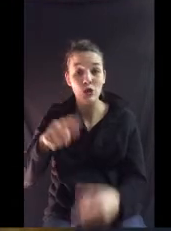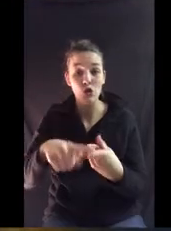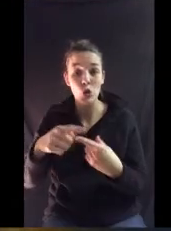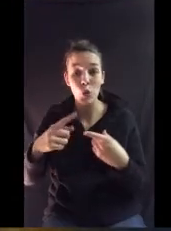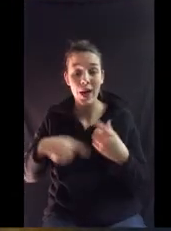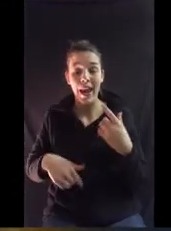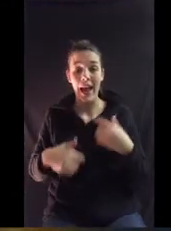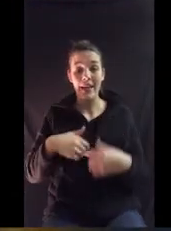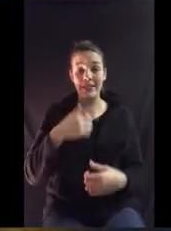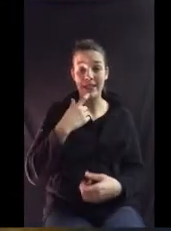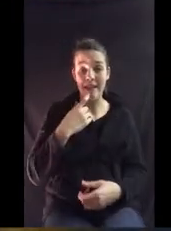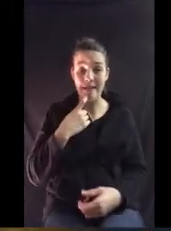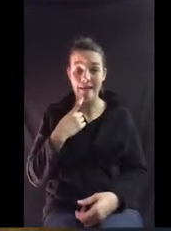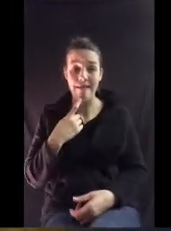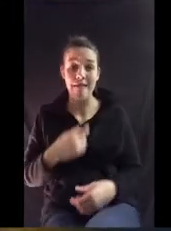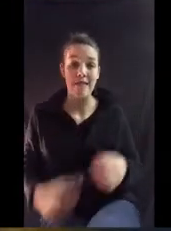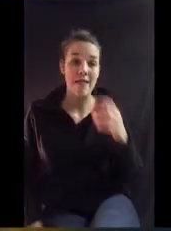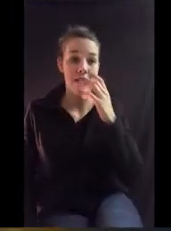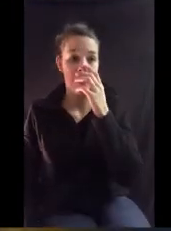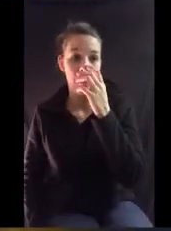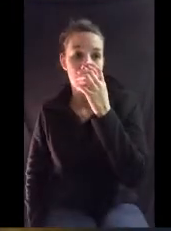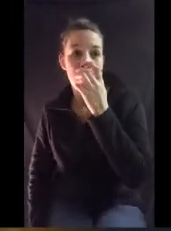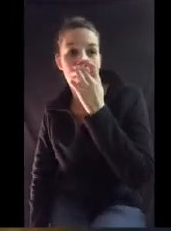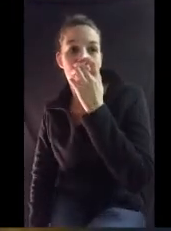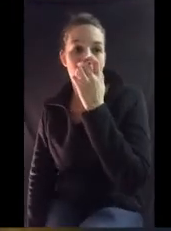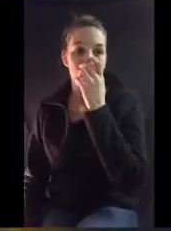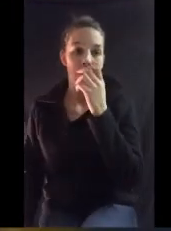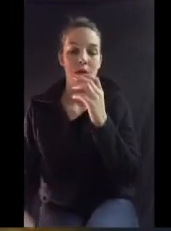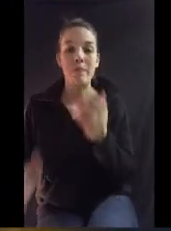everywhere, "Listen to what I say.